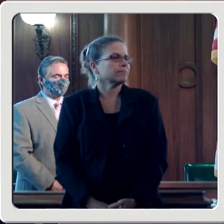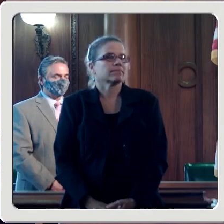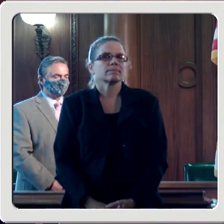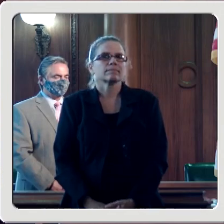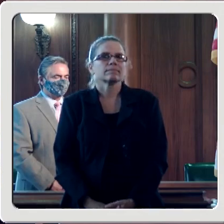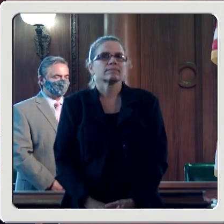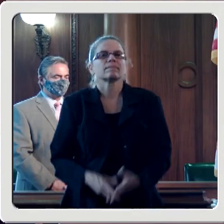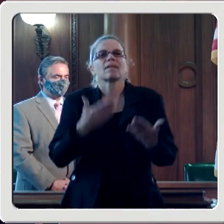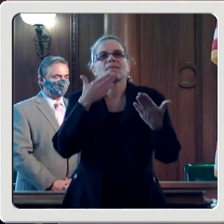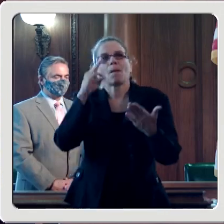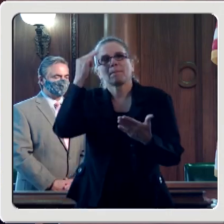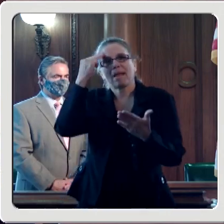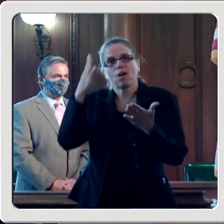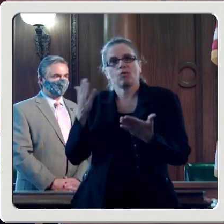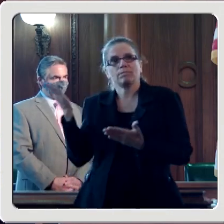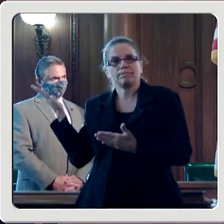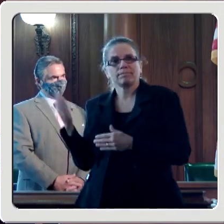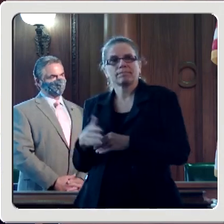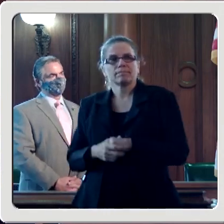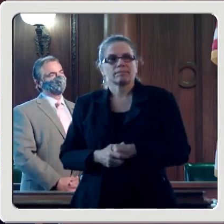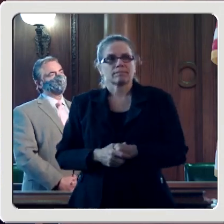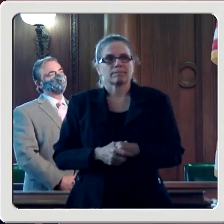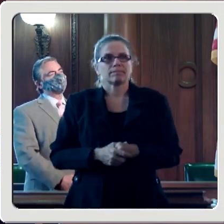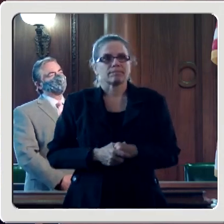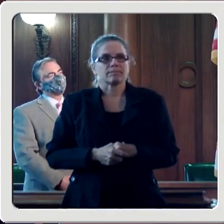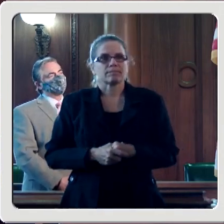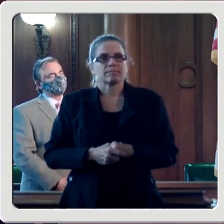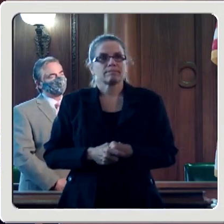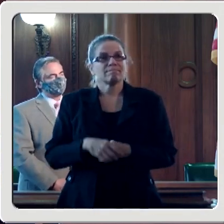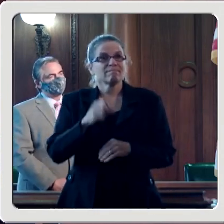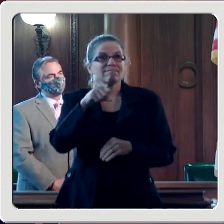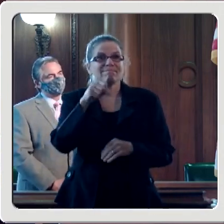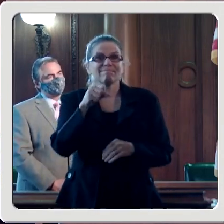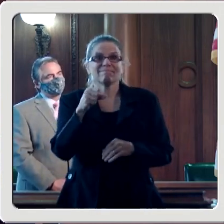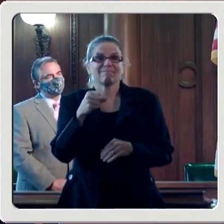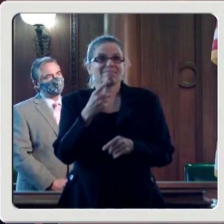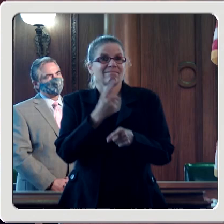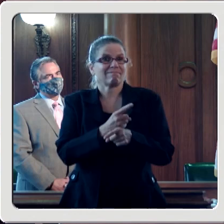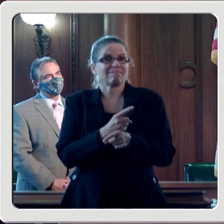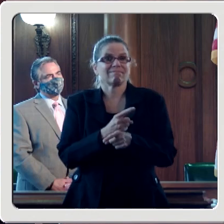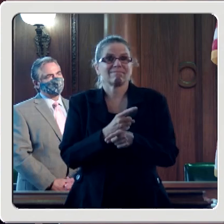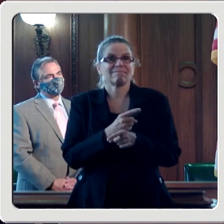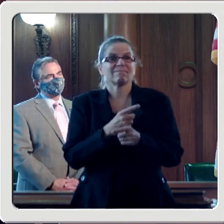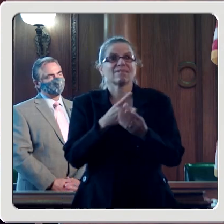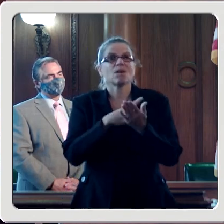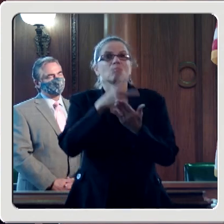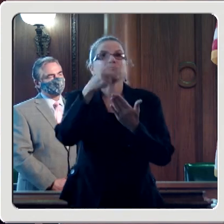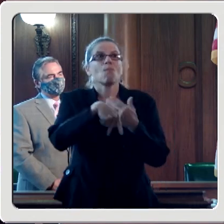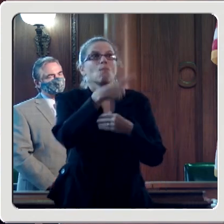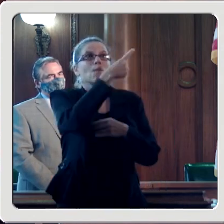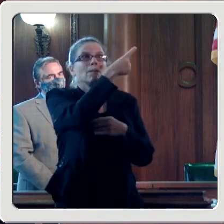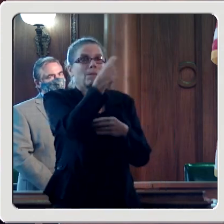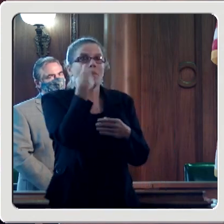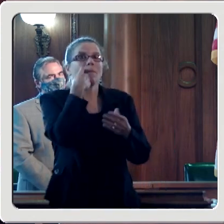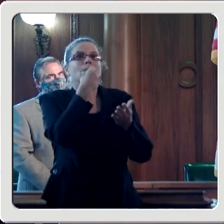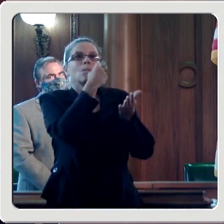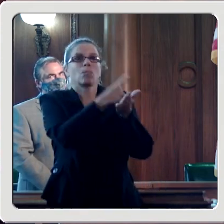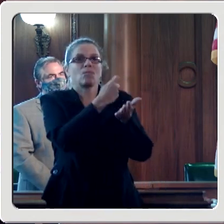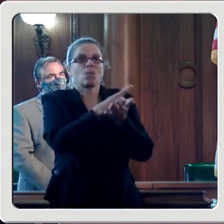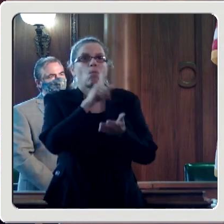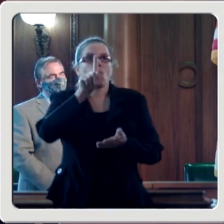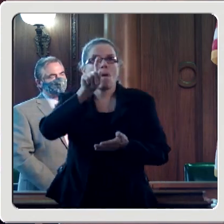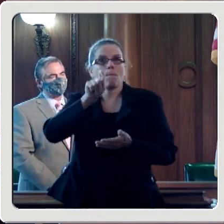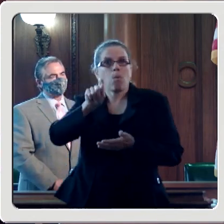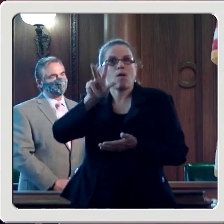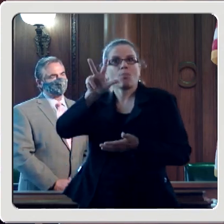Thanks, Mayor. As the mayor indicated, we have gotten approval of the reprogramming of approximately $1.3 million to